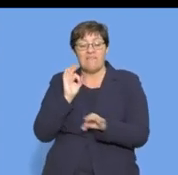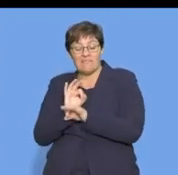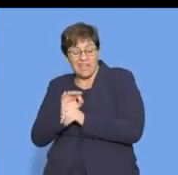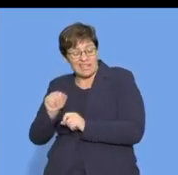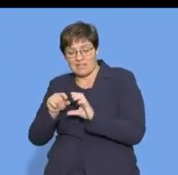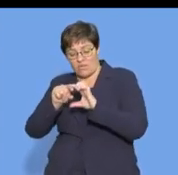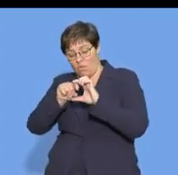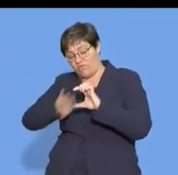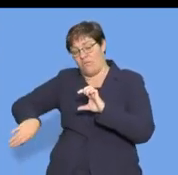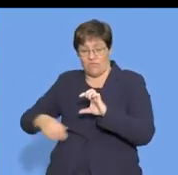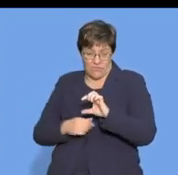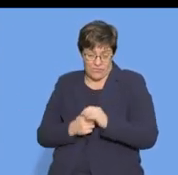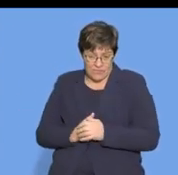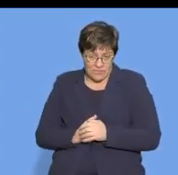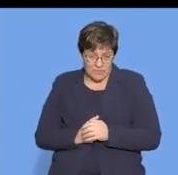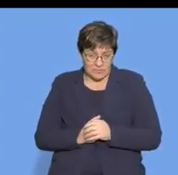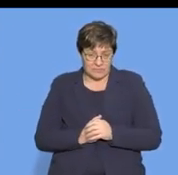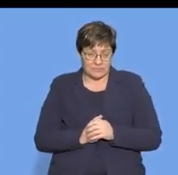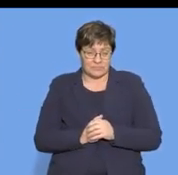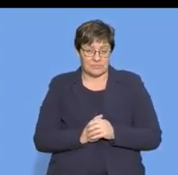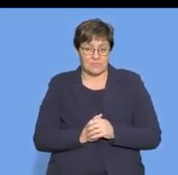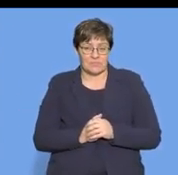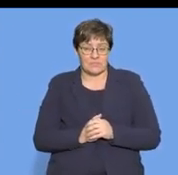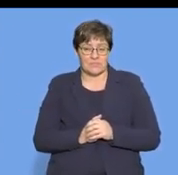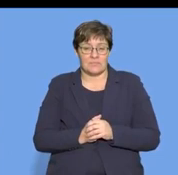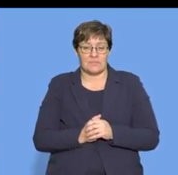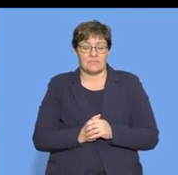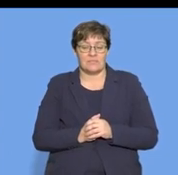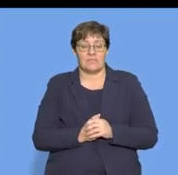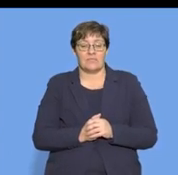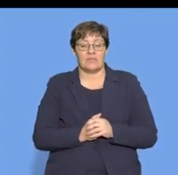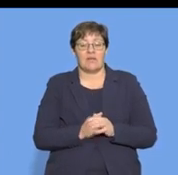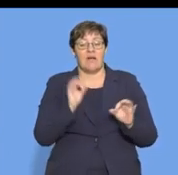mother's body, or her cells. Okay, so the father's